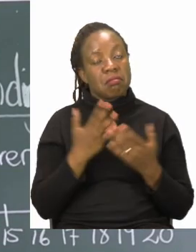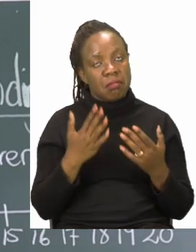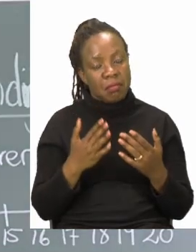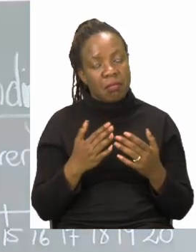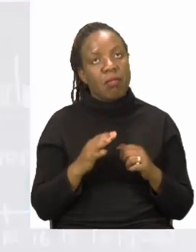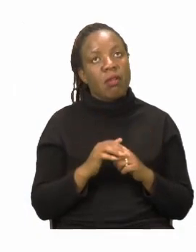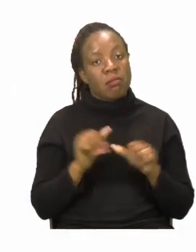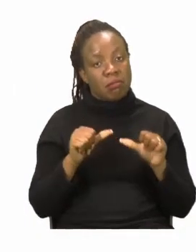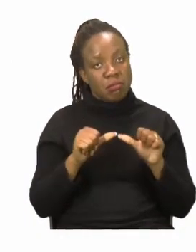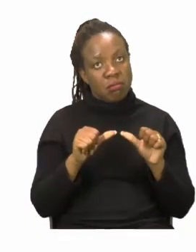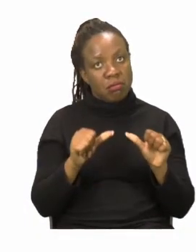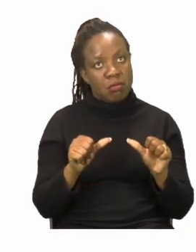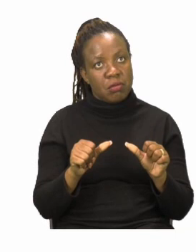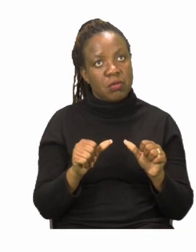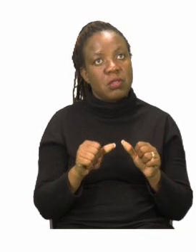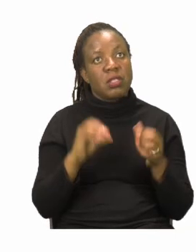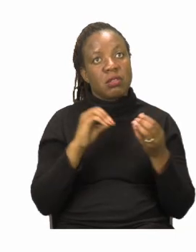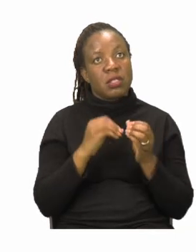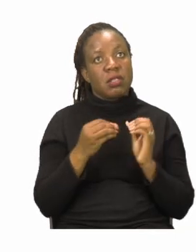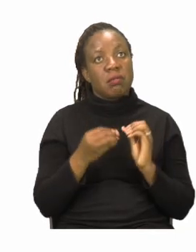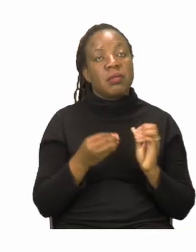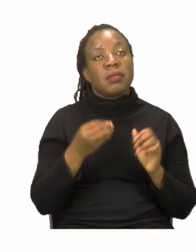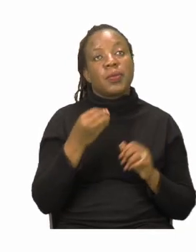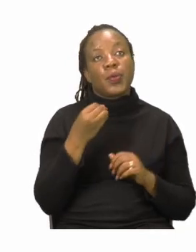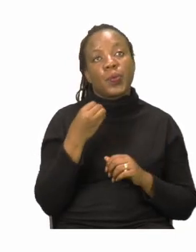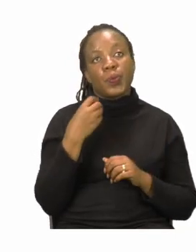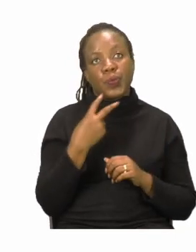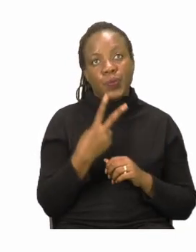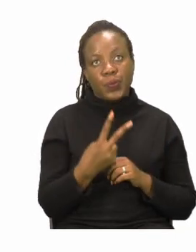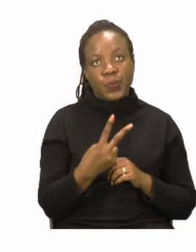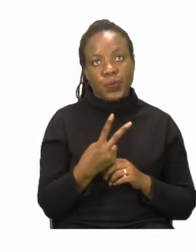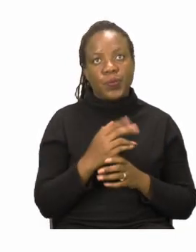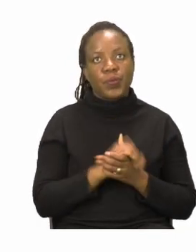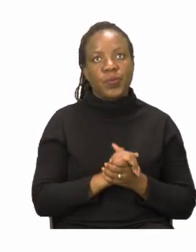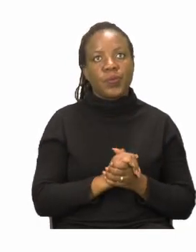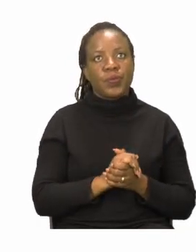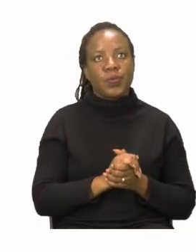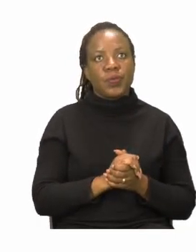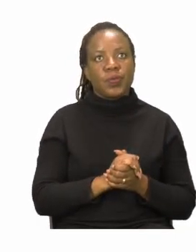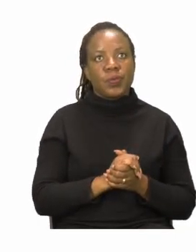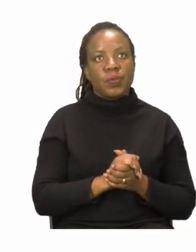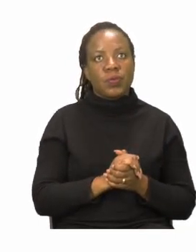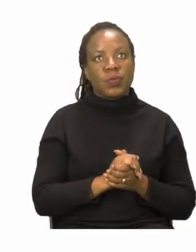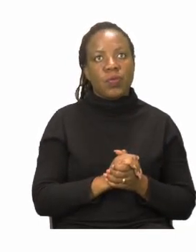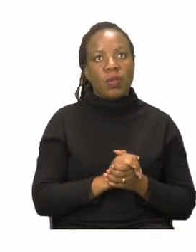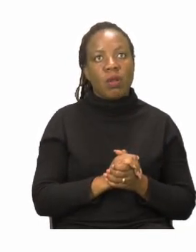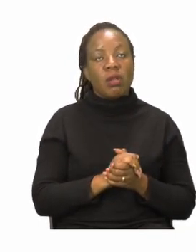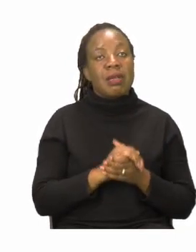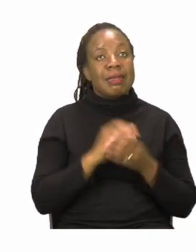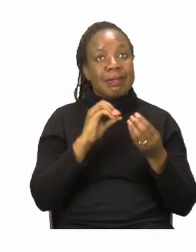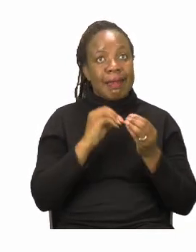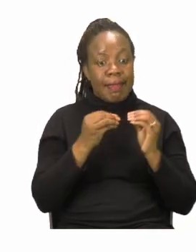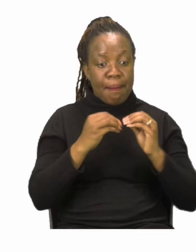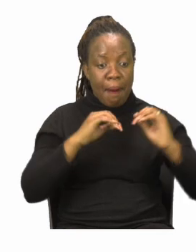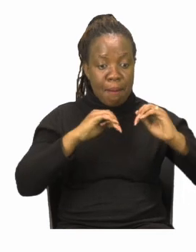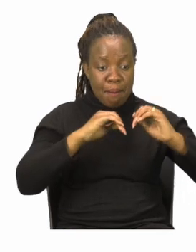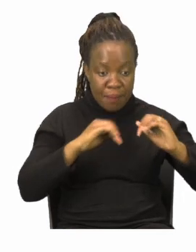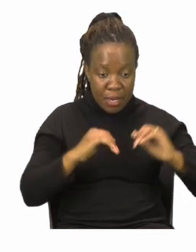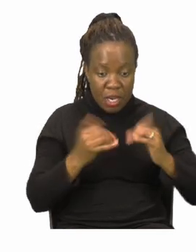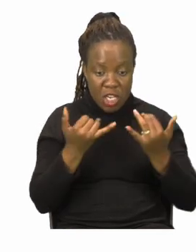at number 2. At number 2, it says, build up the following